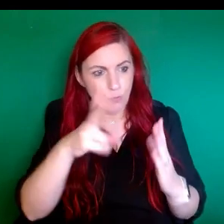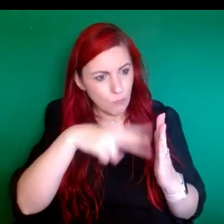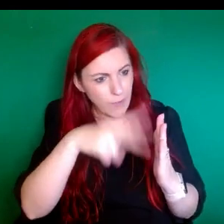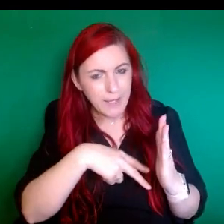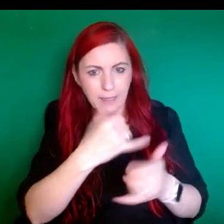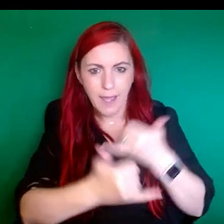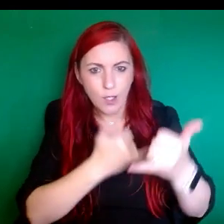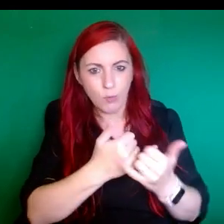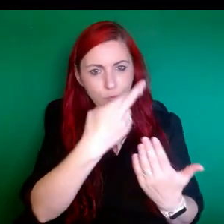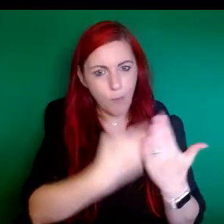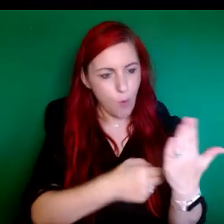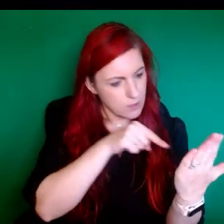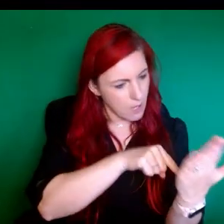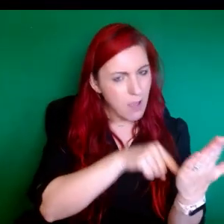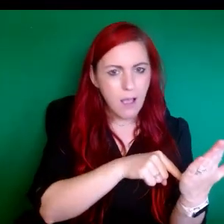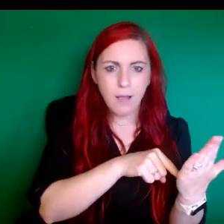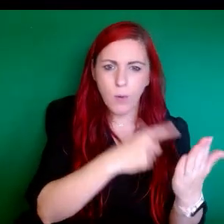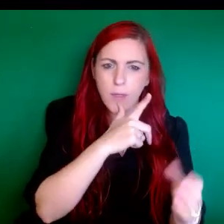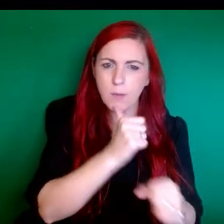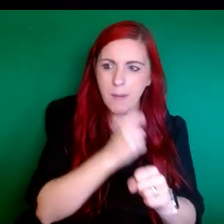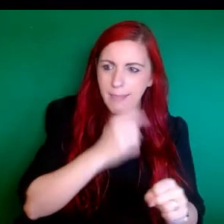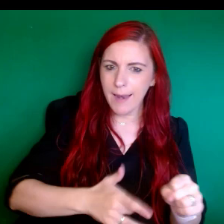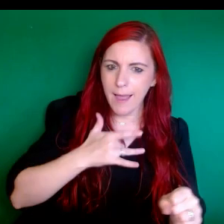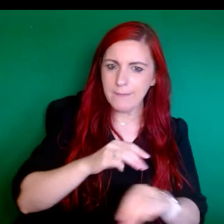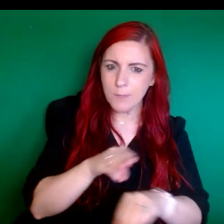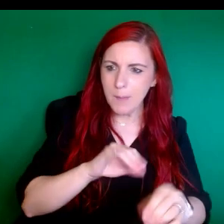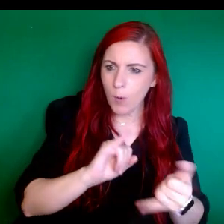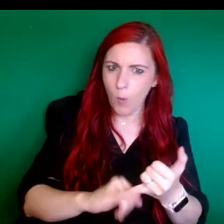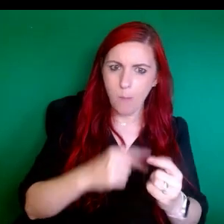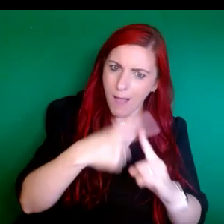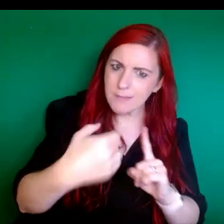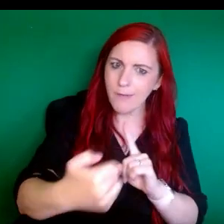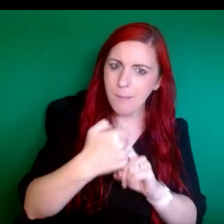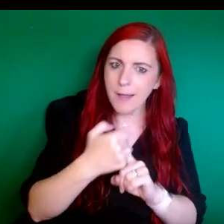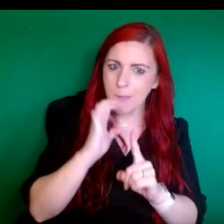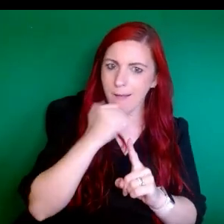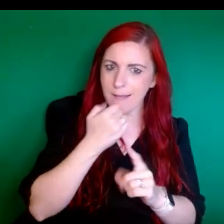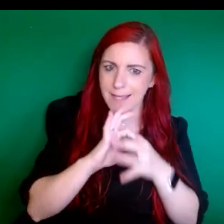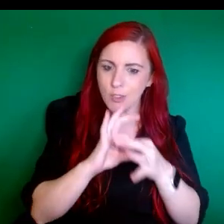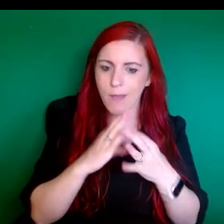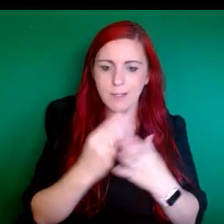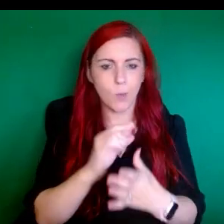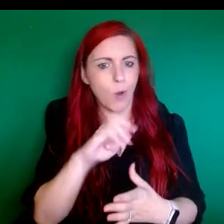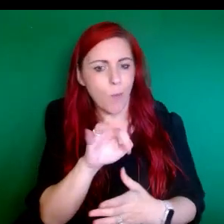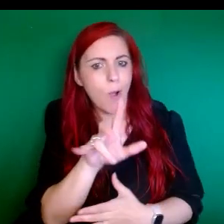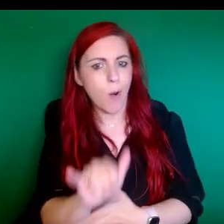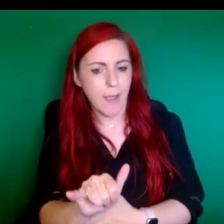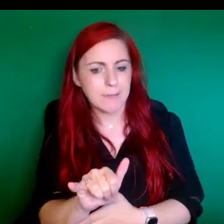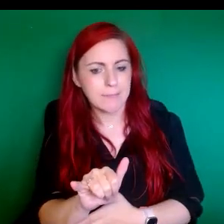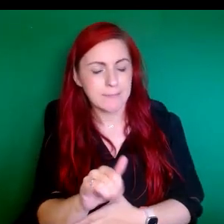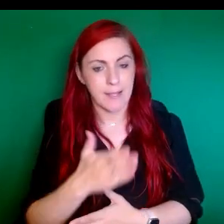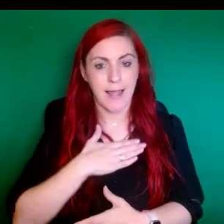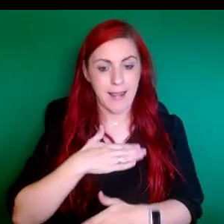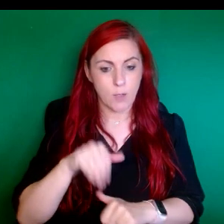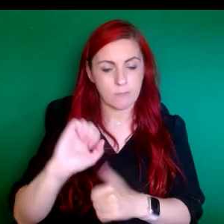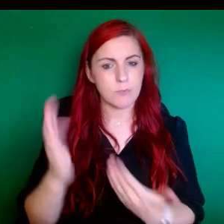impacted by COPE Galway this year. So thank you for taking the time to join us. I'd like to introduce you now to Aisling McKellen, Vice Chairperson of COPE